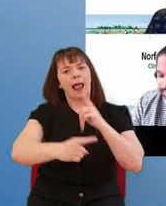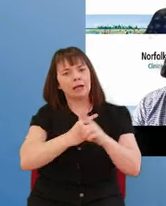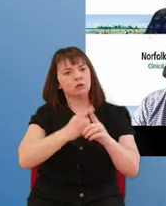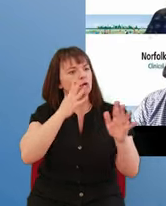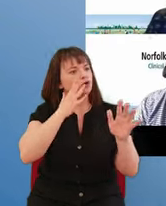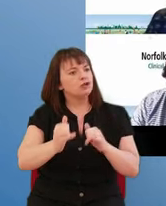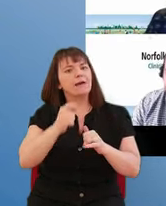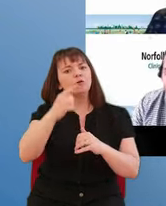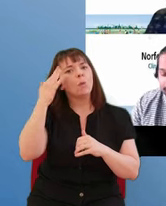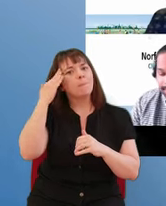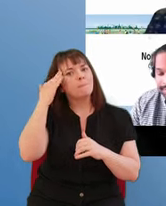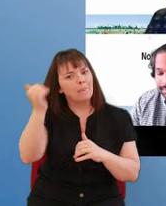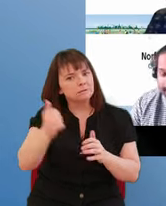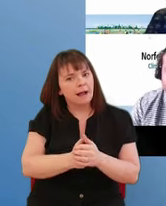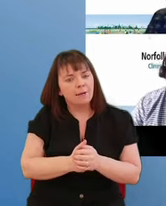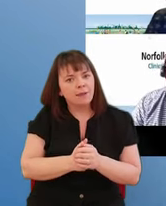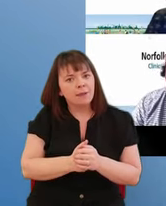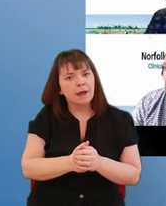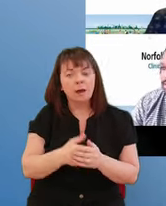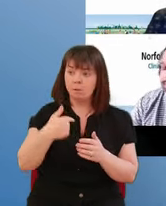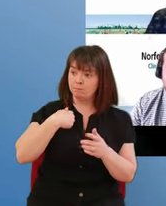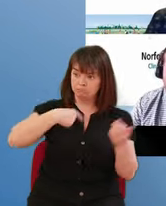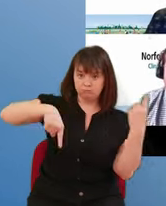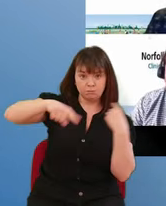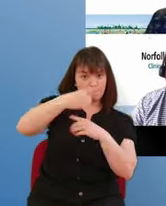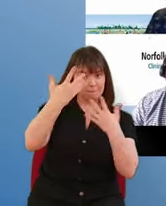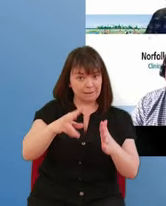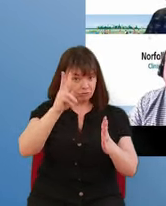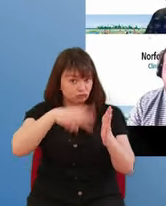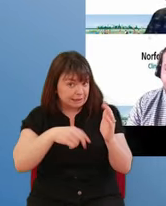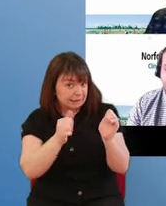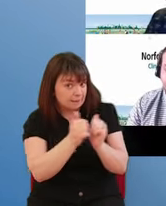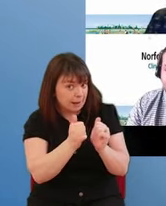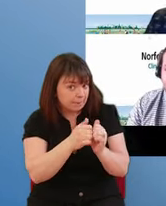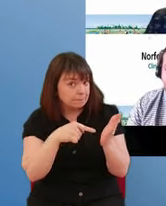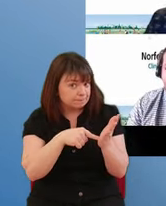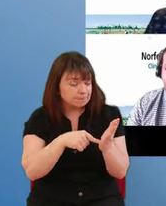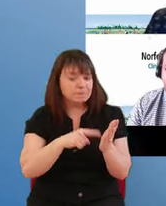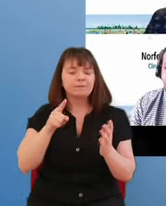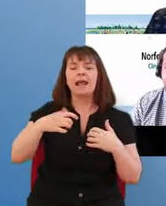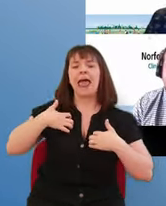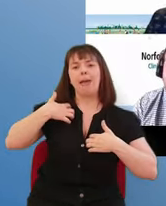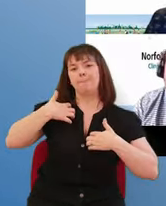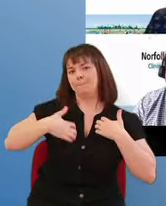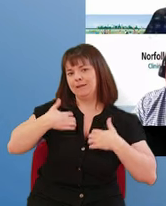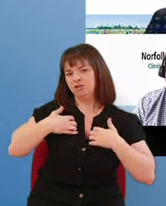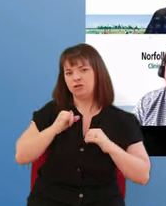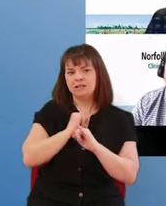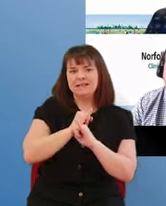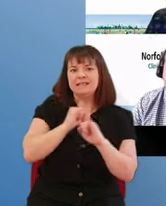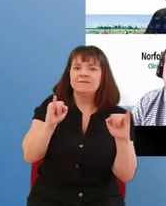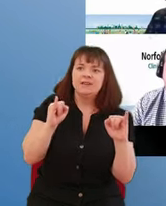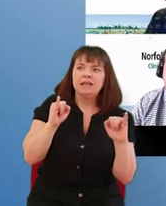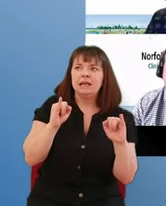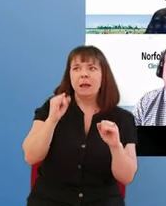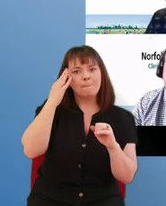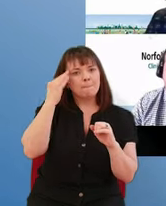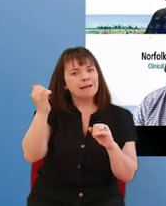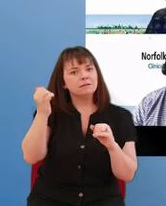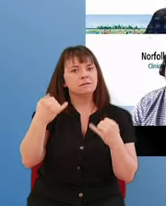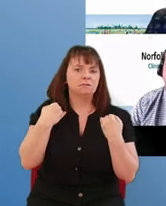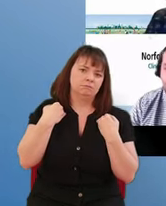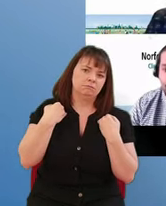across NHS England and local systems is for 60% of SMI patients on GP registers to